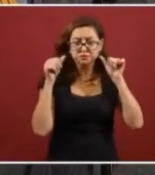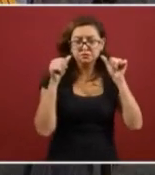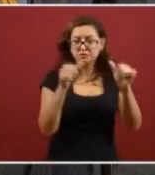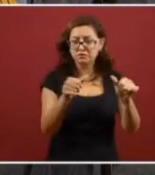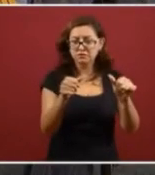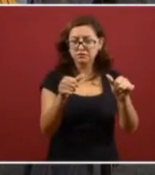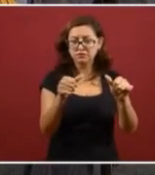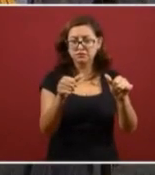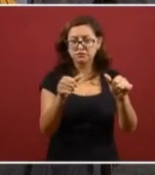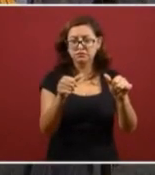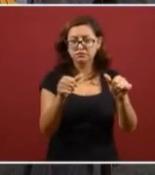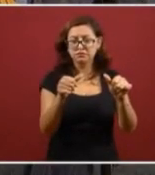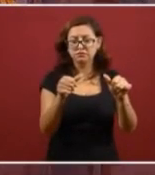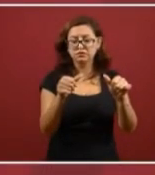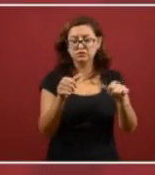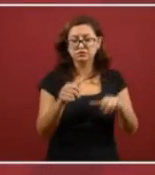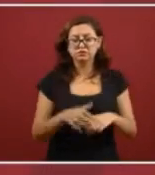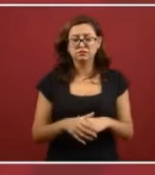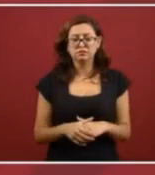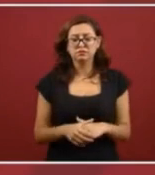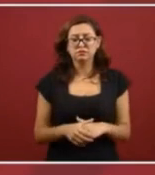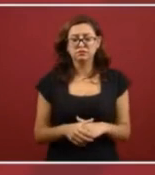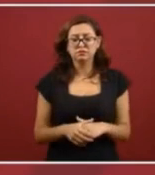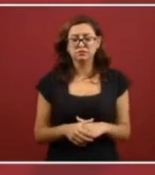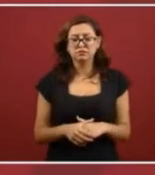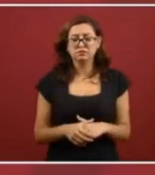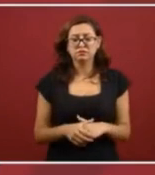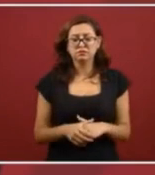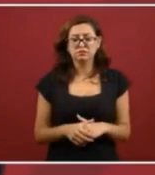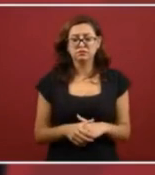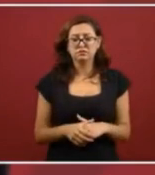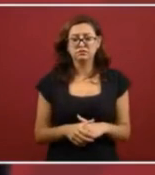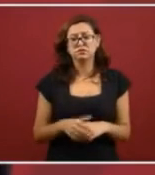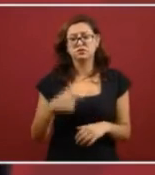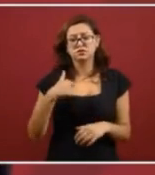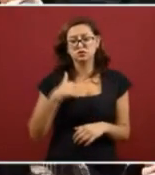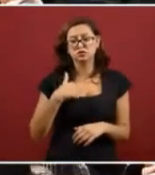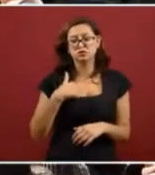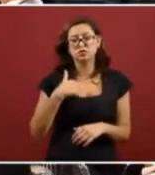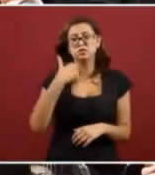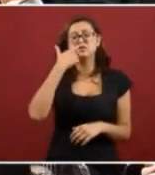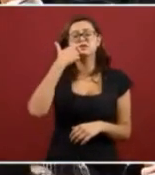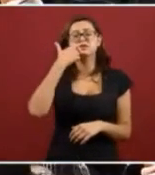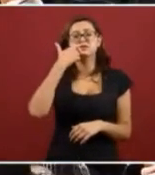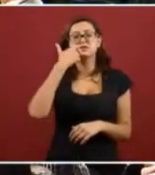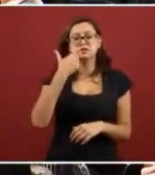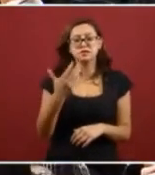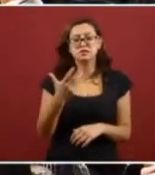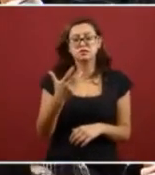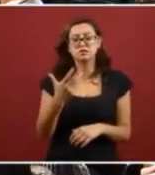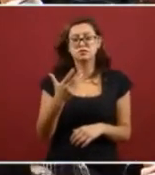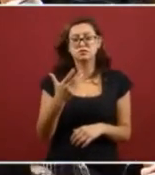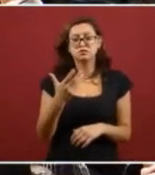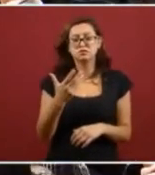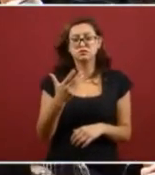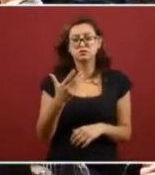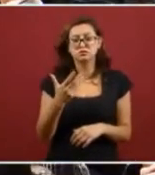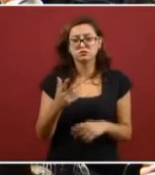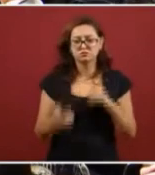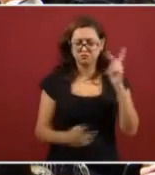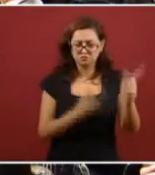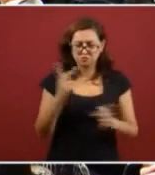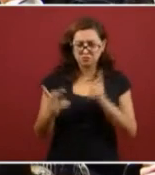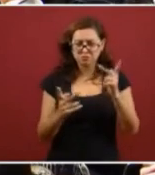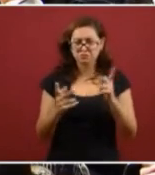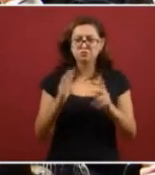rather abramos la ronda open the meeting with questions si and answers. Terminamos.